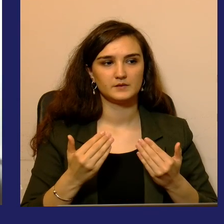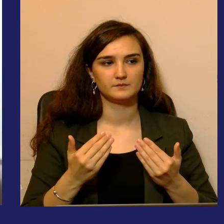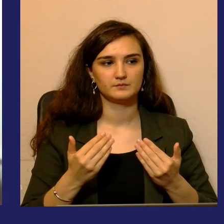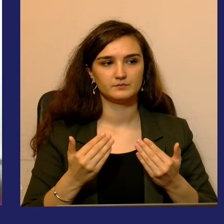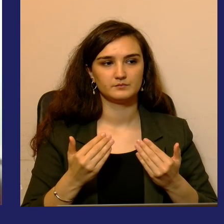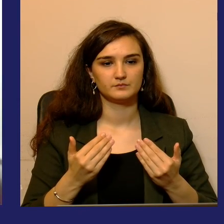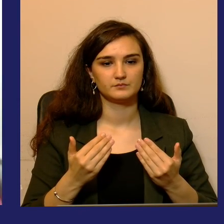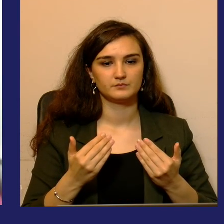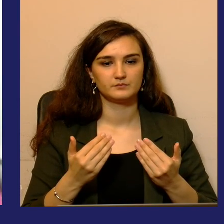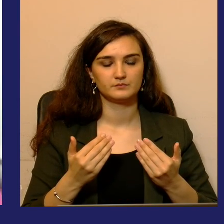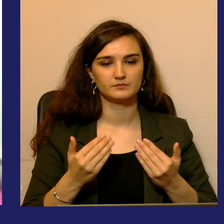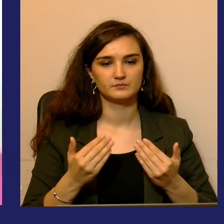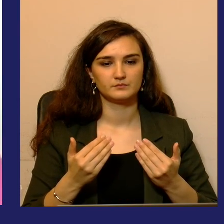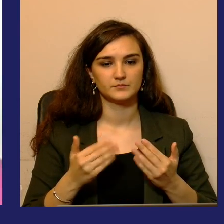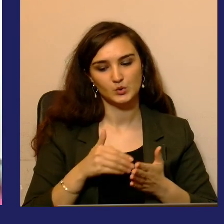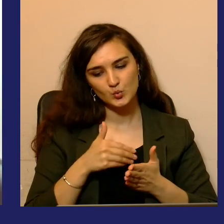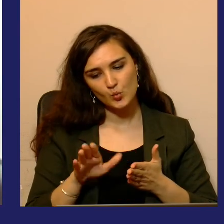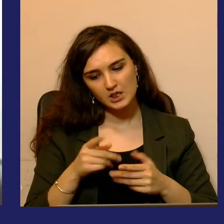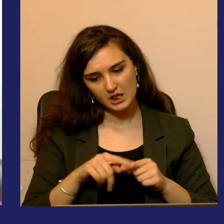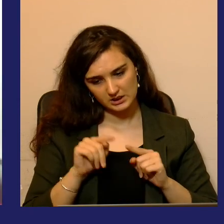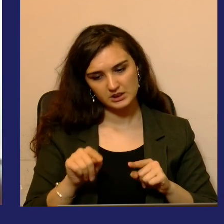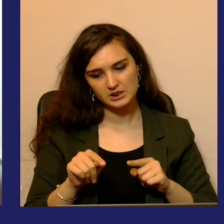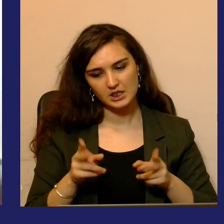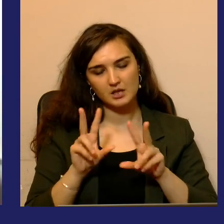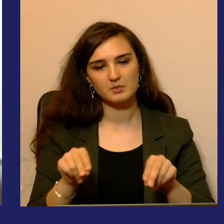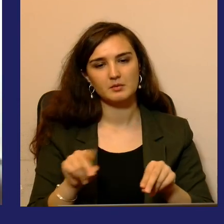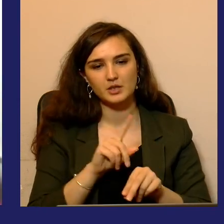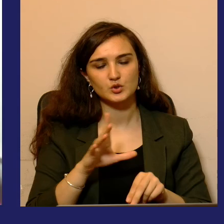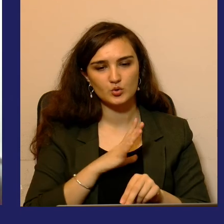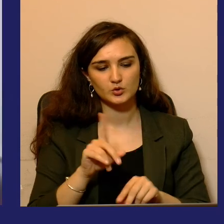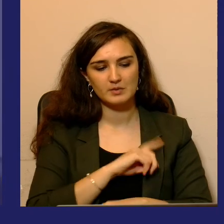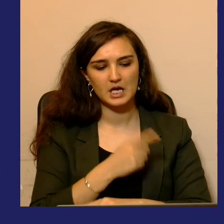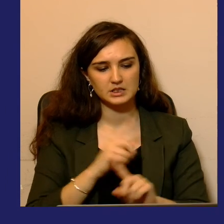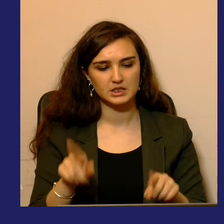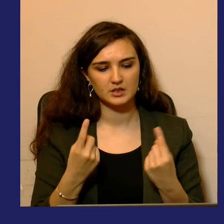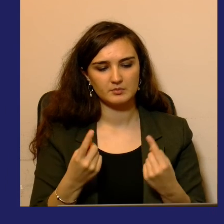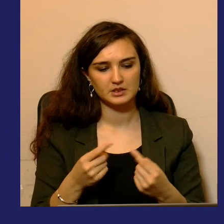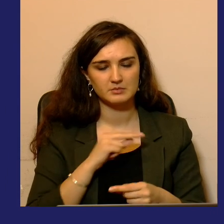authority, which would have helped it. So that's what I will say to that.